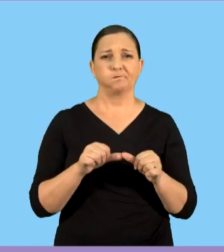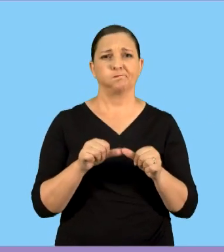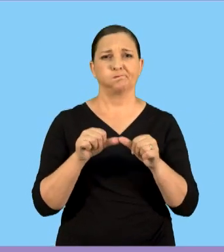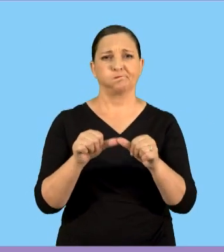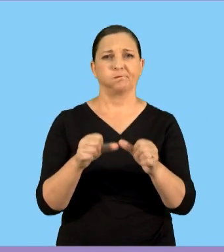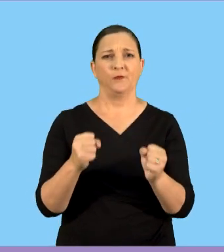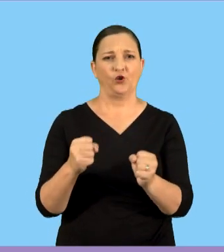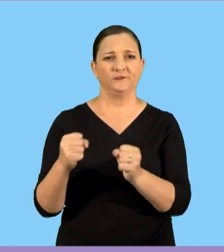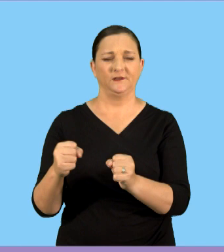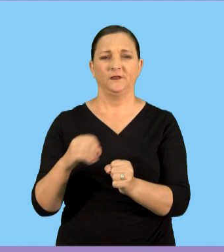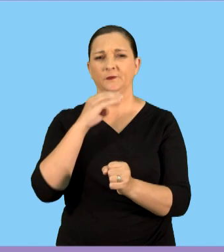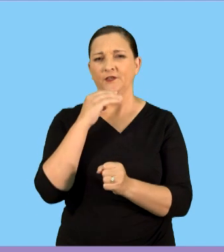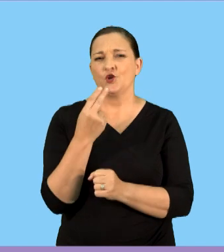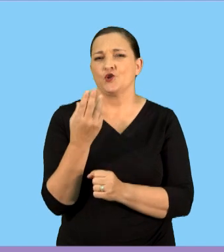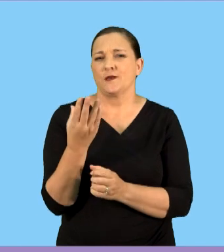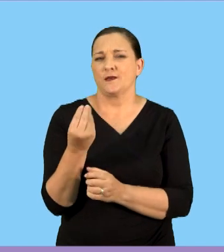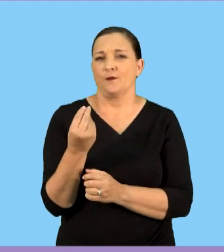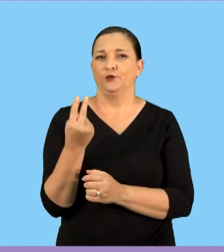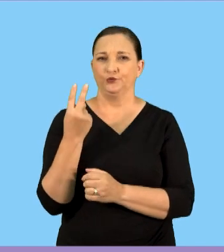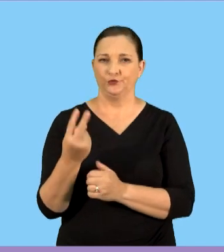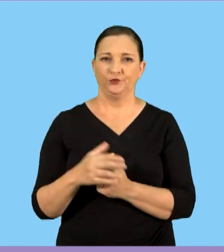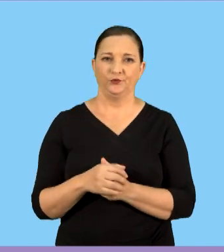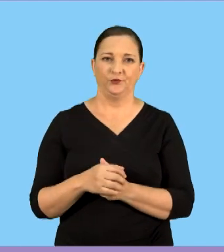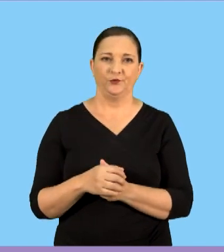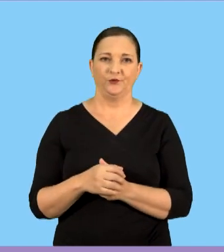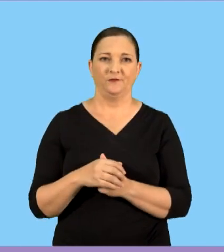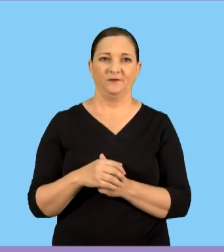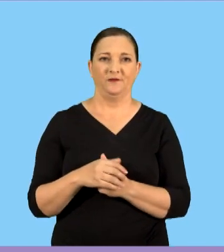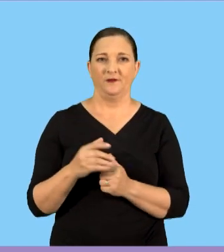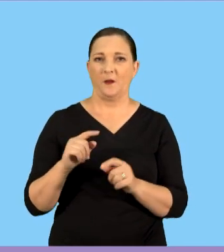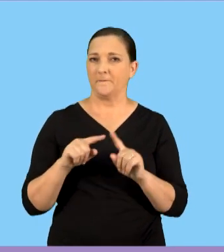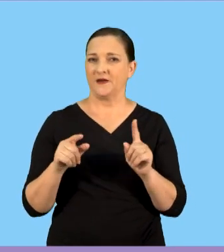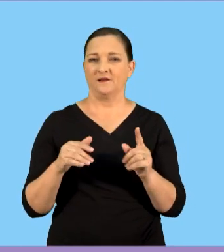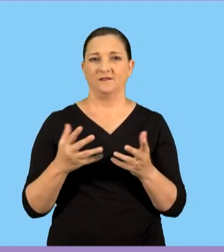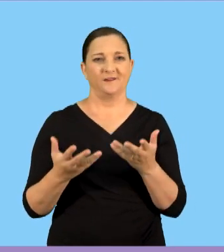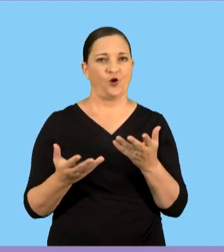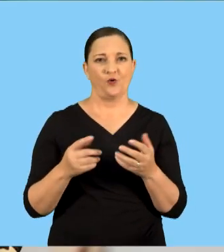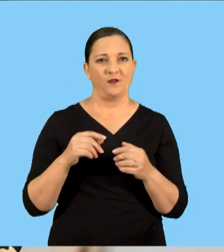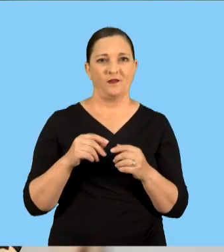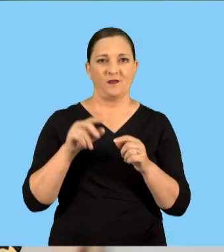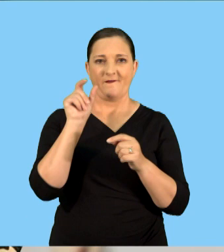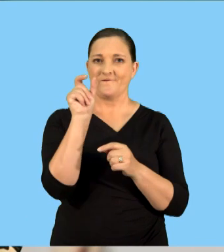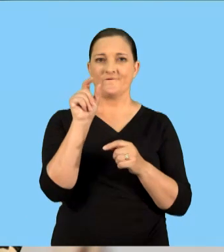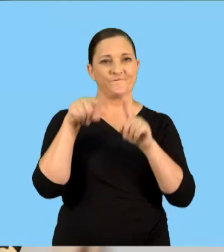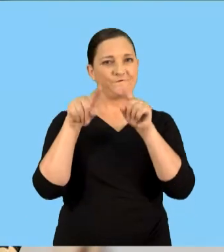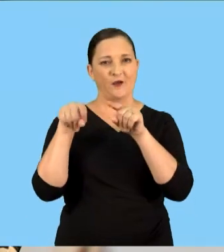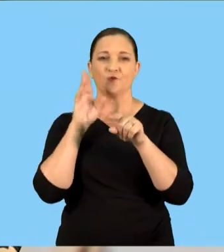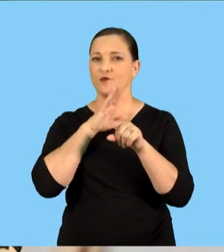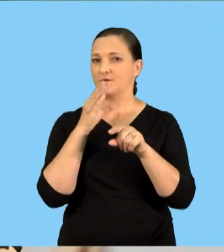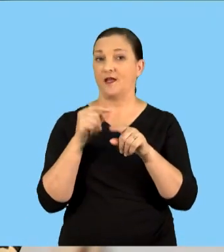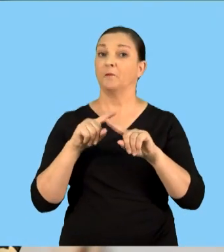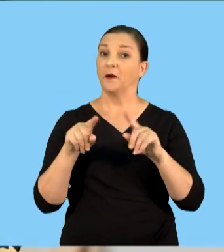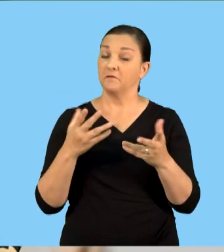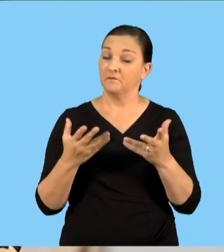remember, when we are talking about a constant, we are talking about a 2, a number that remains the same, that doesn't have a variable